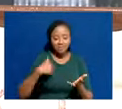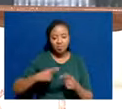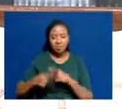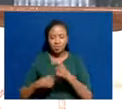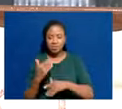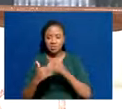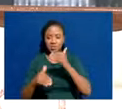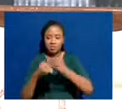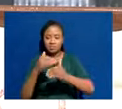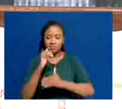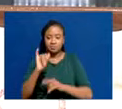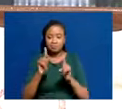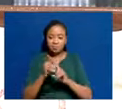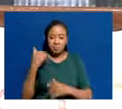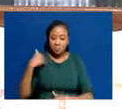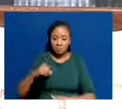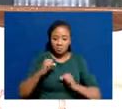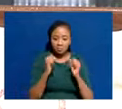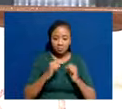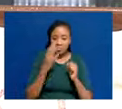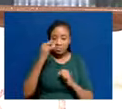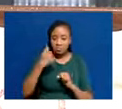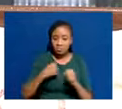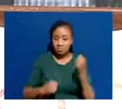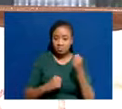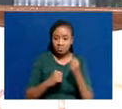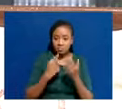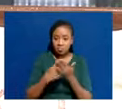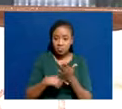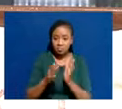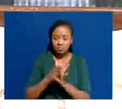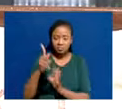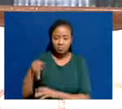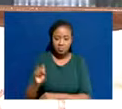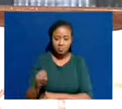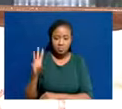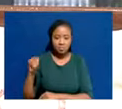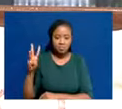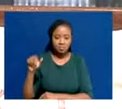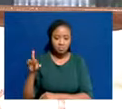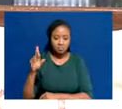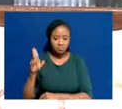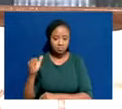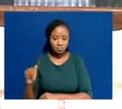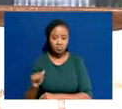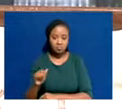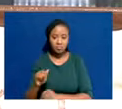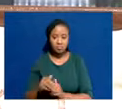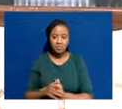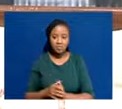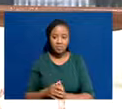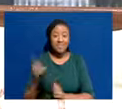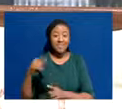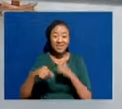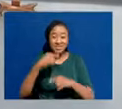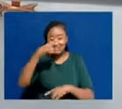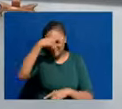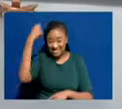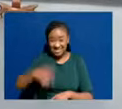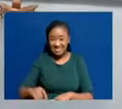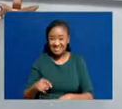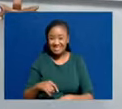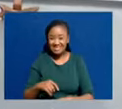Last evening, I spoke to PS Maura Hinga. He is supporting me with even more. From the national government. Was he sweating profusely? Or? Hell,